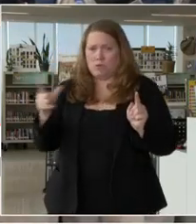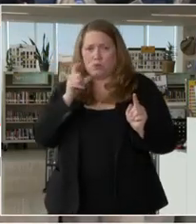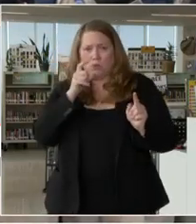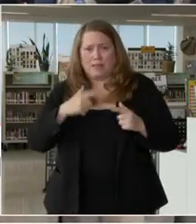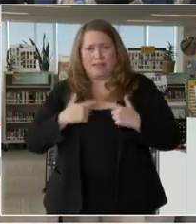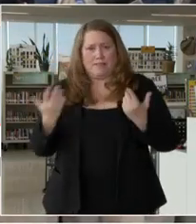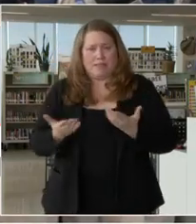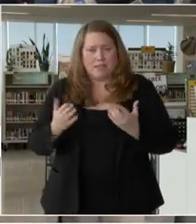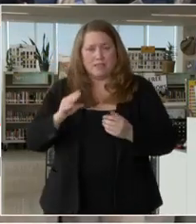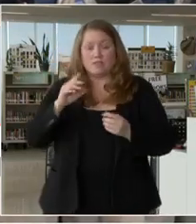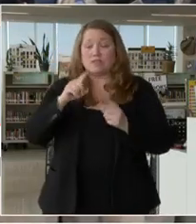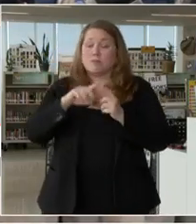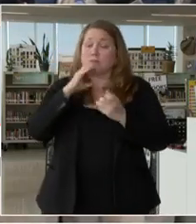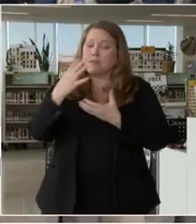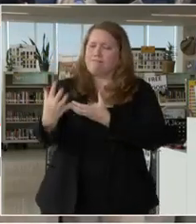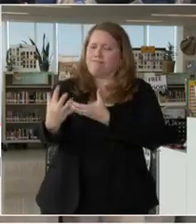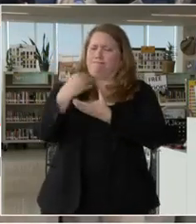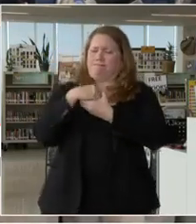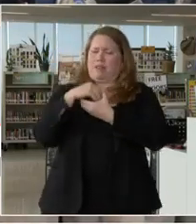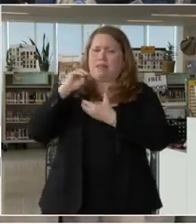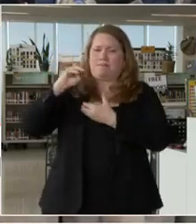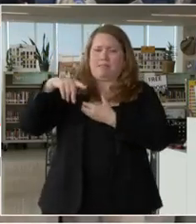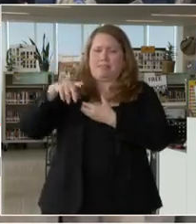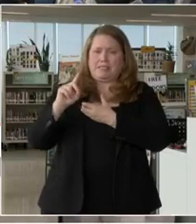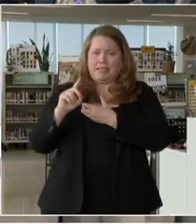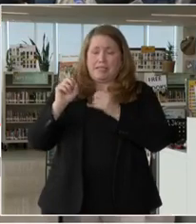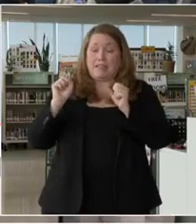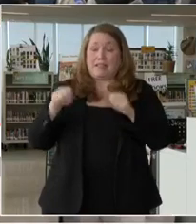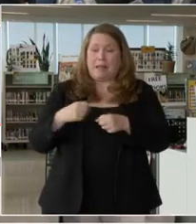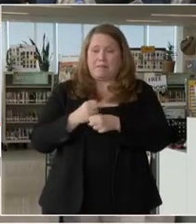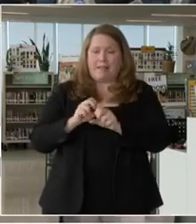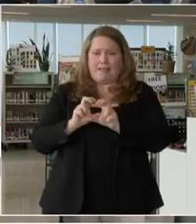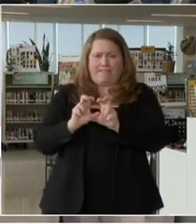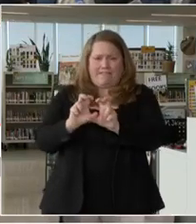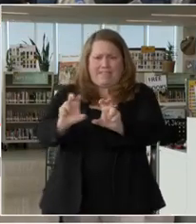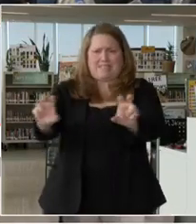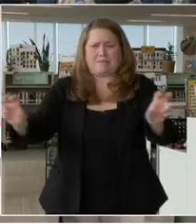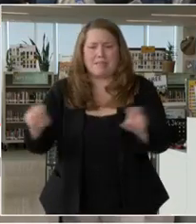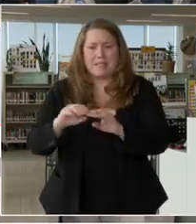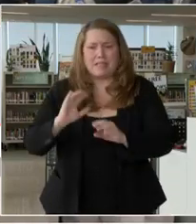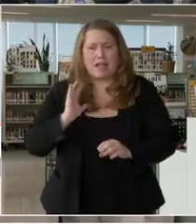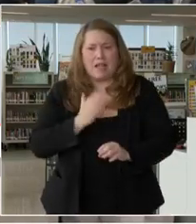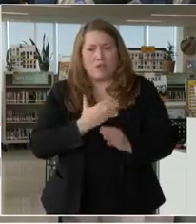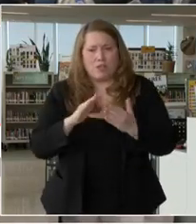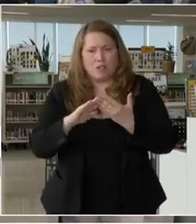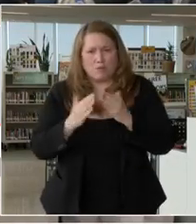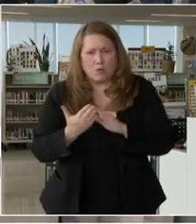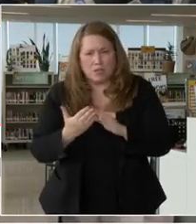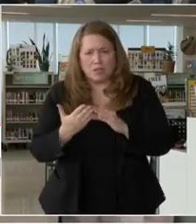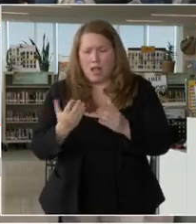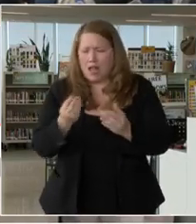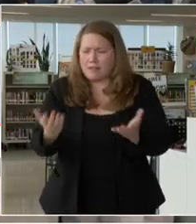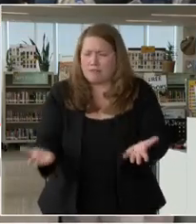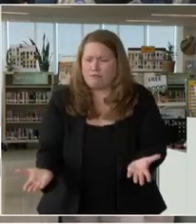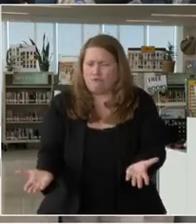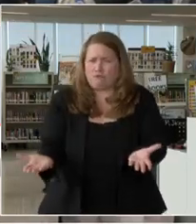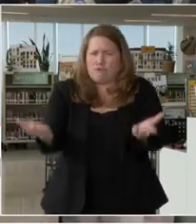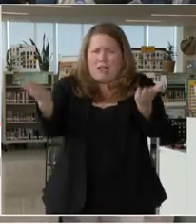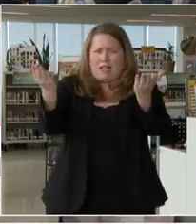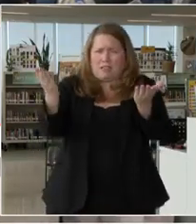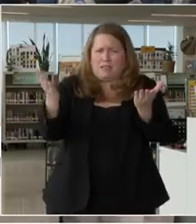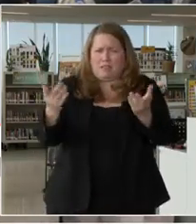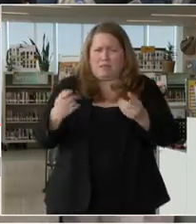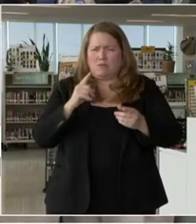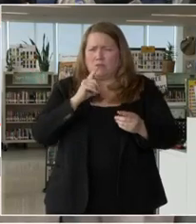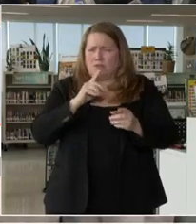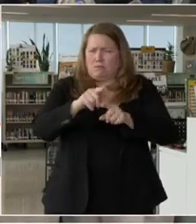Police Department, the ability to make investments in the community that raise each and every one of you. I'm excited about that. I'm excited about